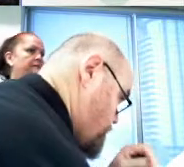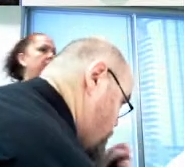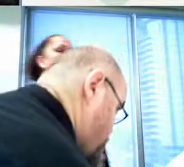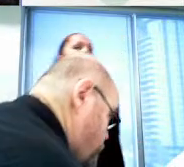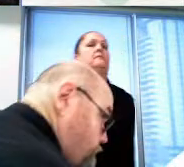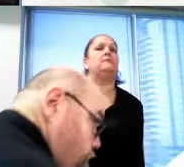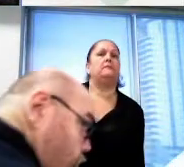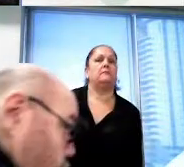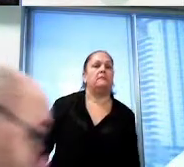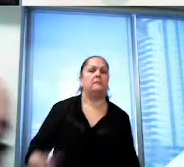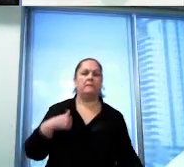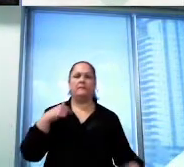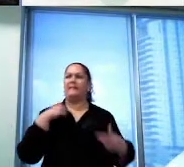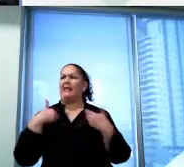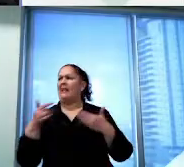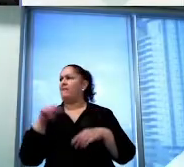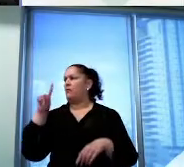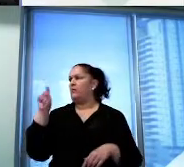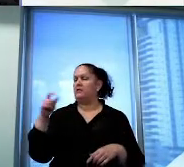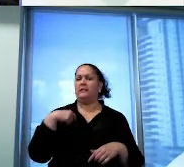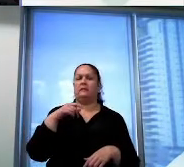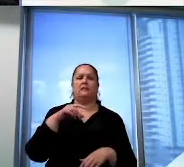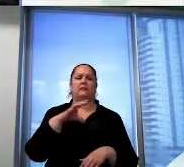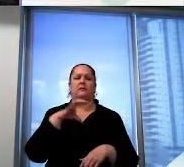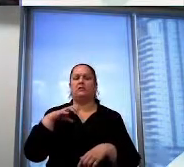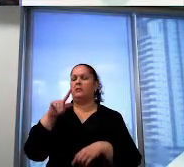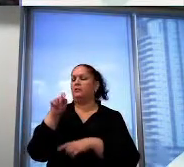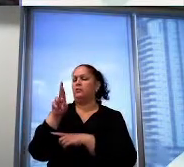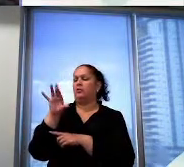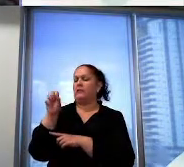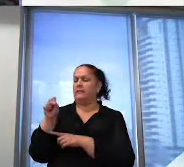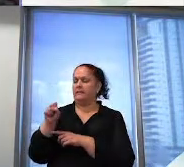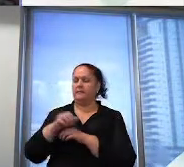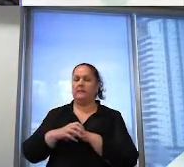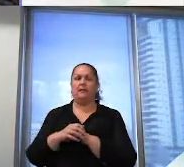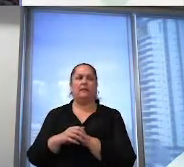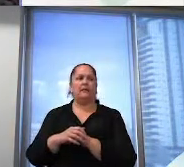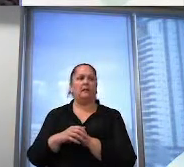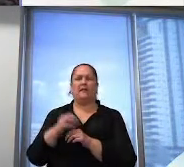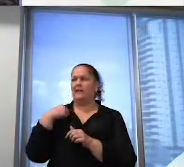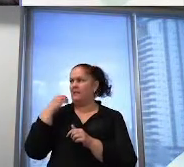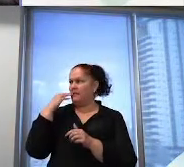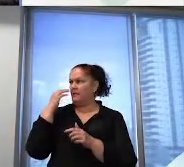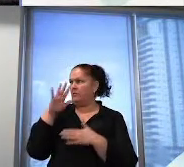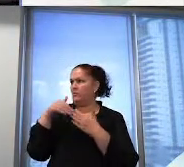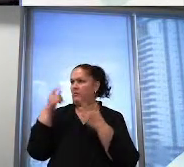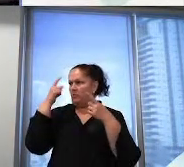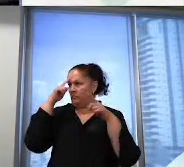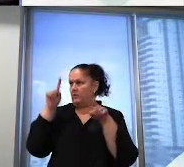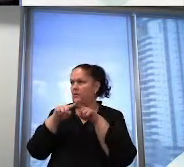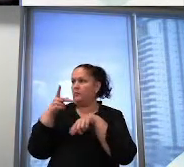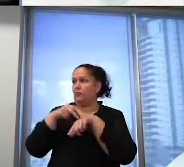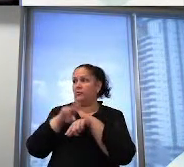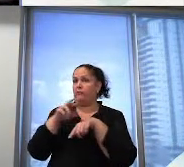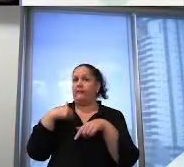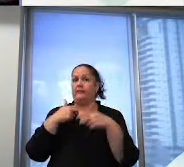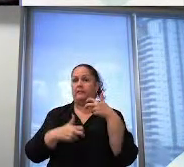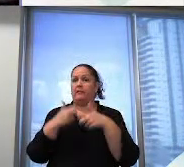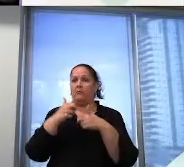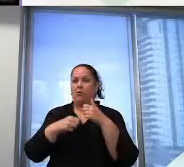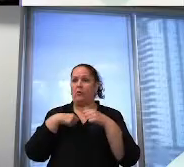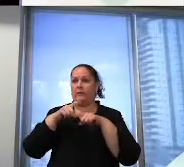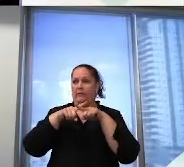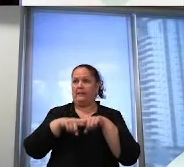Can we continue? Yes, we can. All right. Some questions. Yes, sir, please. This is Commissioner Torres. I think we all agree that Puerto Rico has